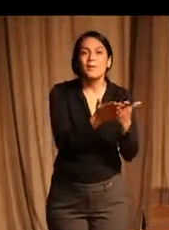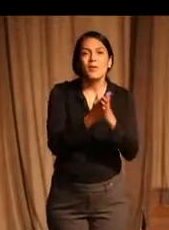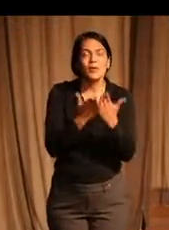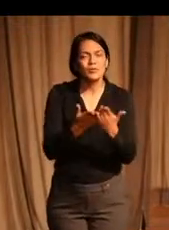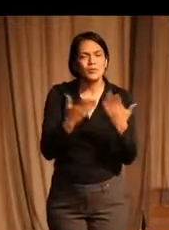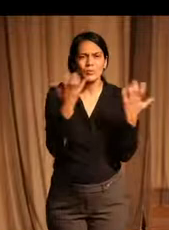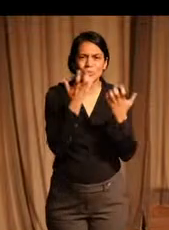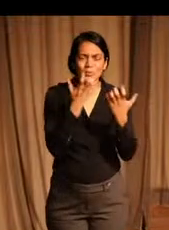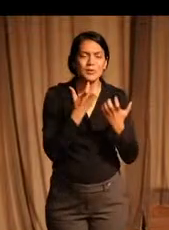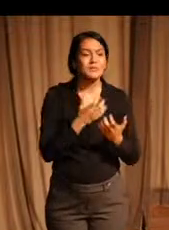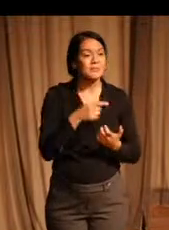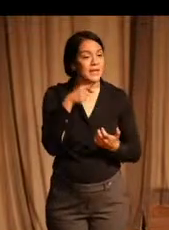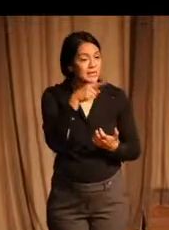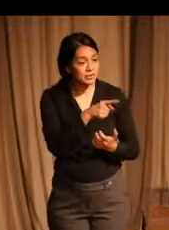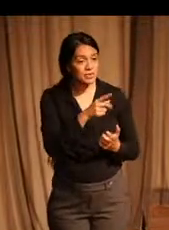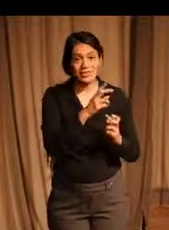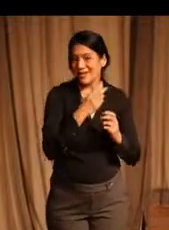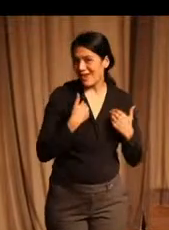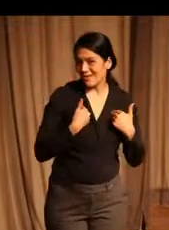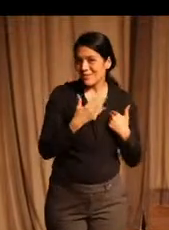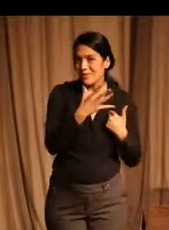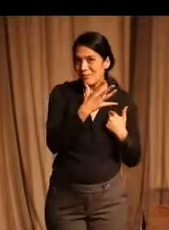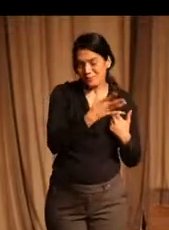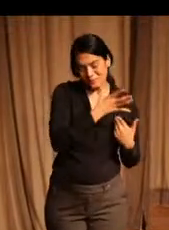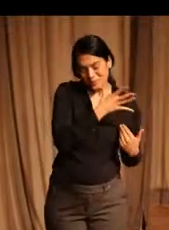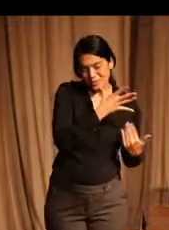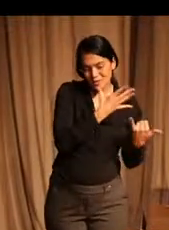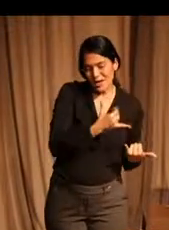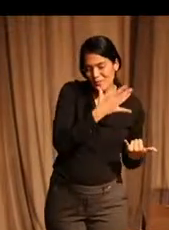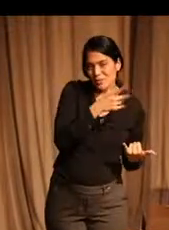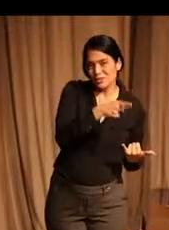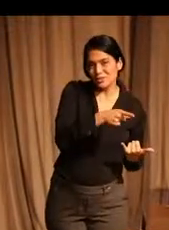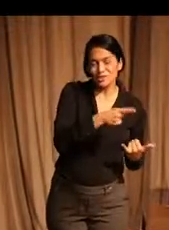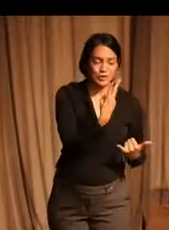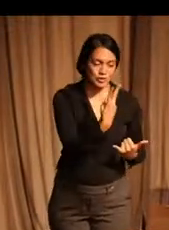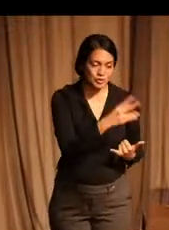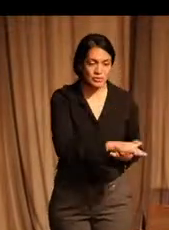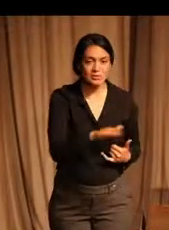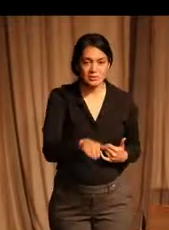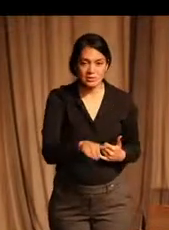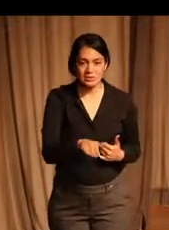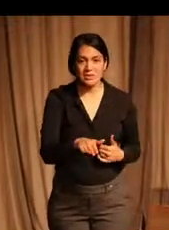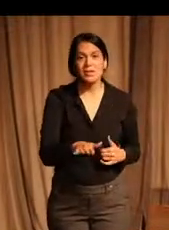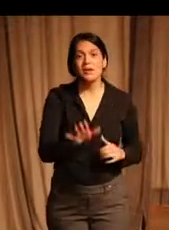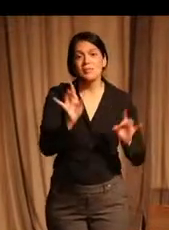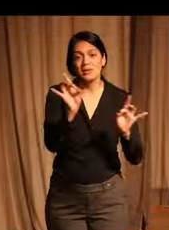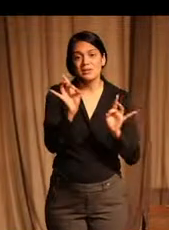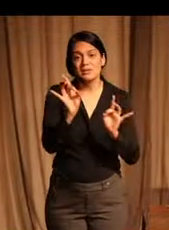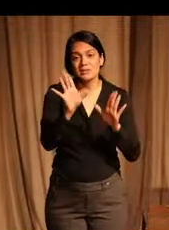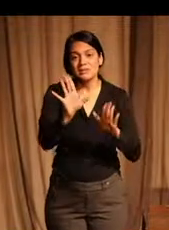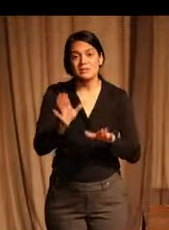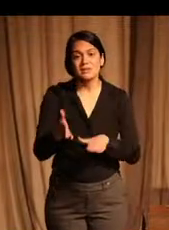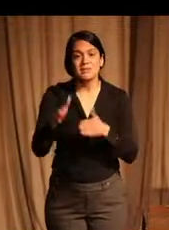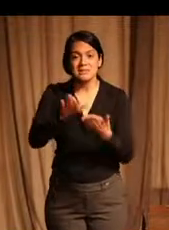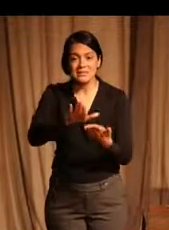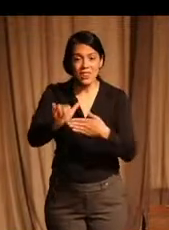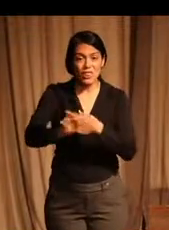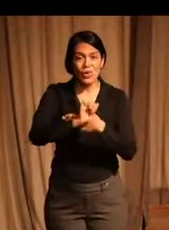privilege and earned Marin, a mother of two, death threats by the dozens. We're so happy that you're here with